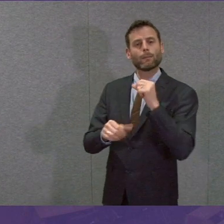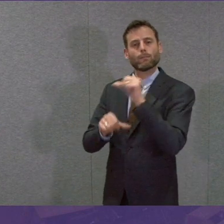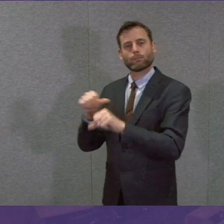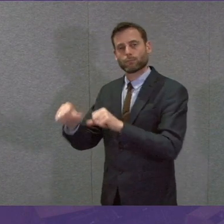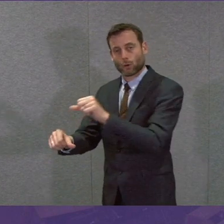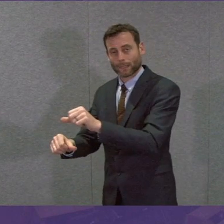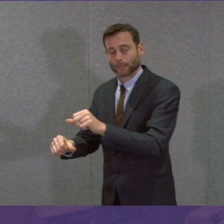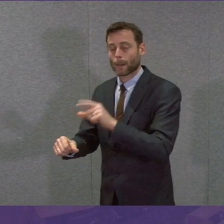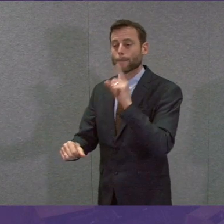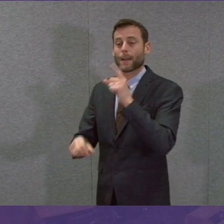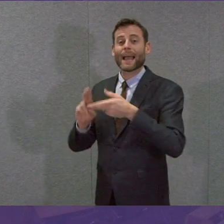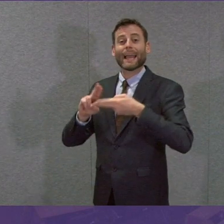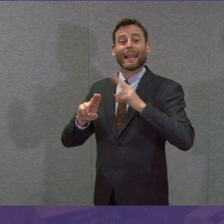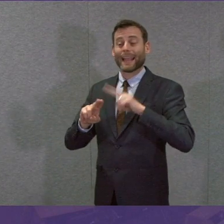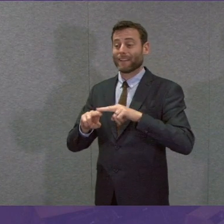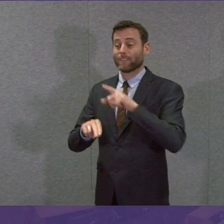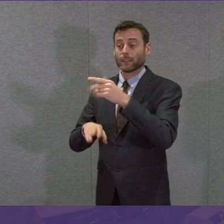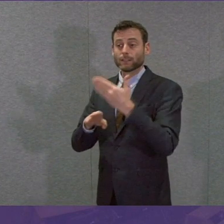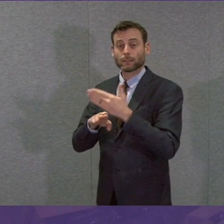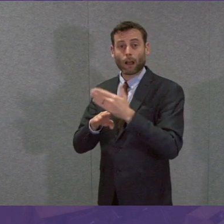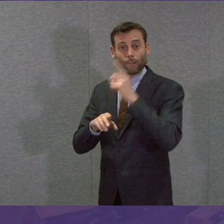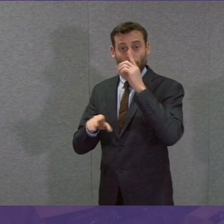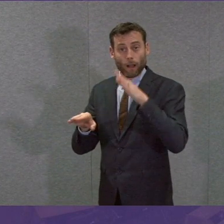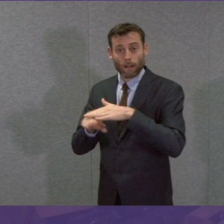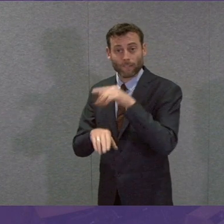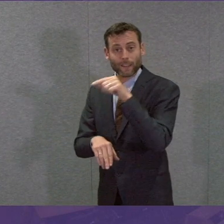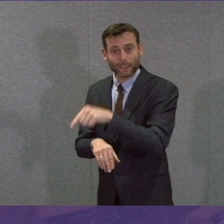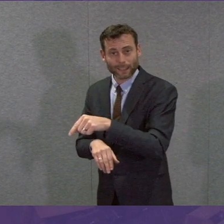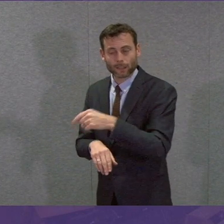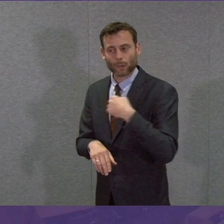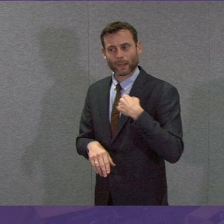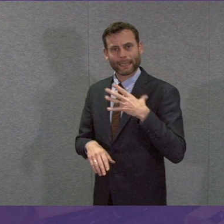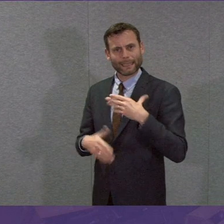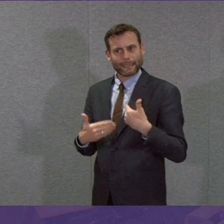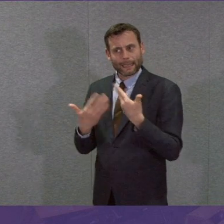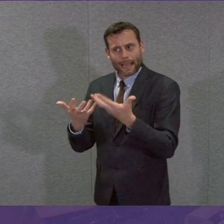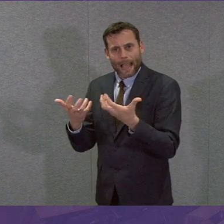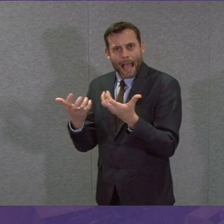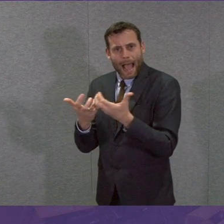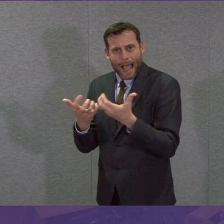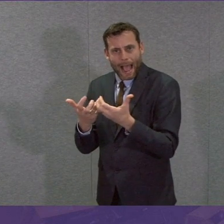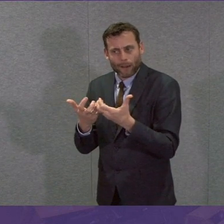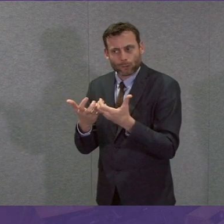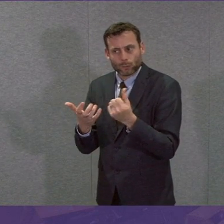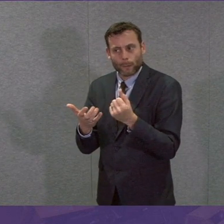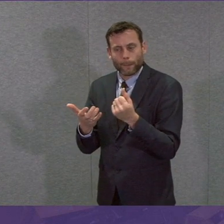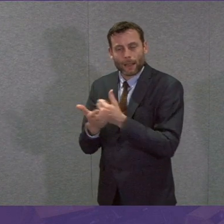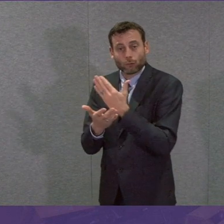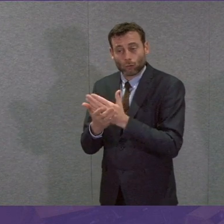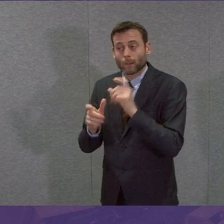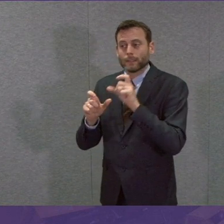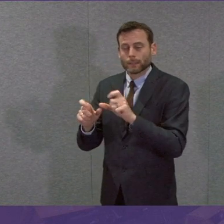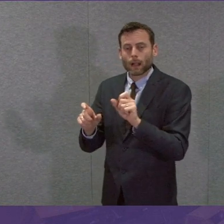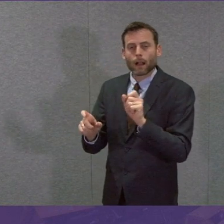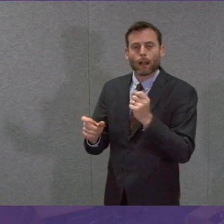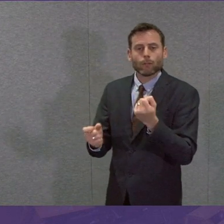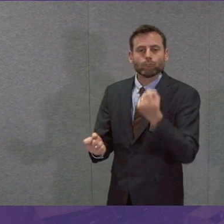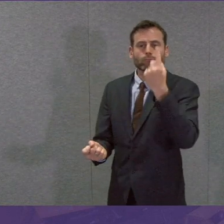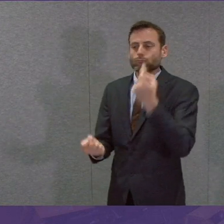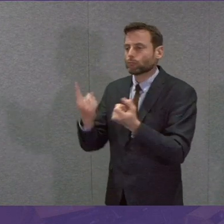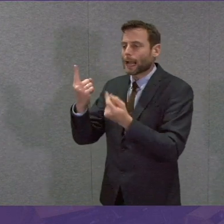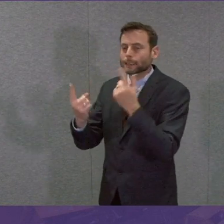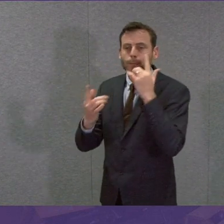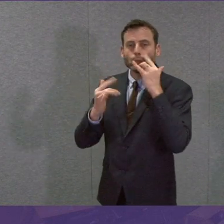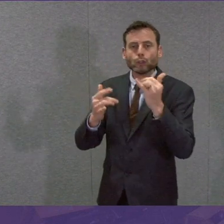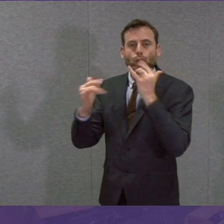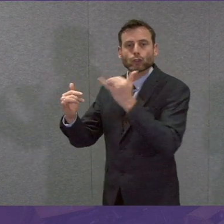on staff, we would not be able to undertake. But we would want to make sure there was still some random checking, which is a very important safeguard. So how we